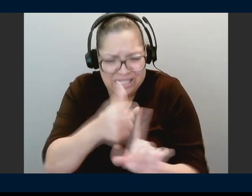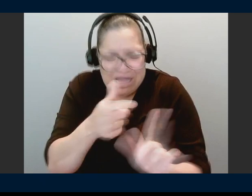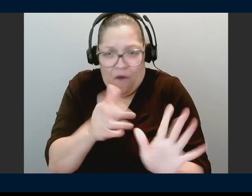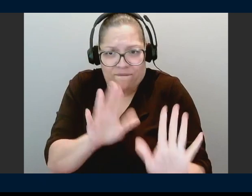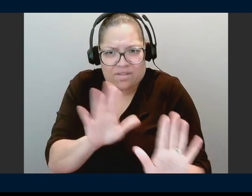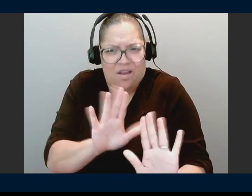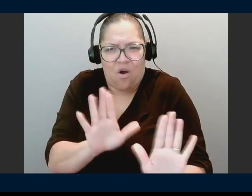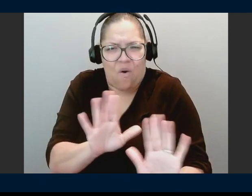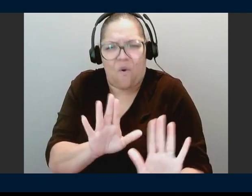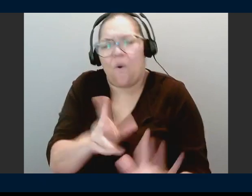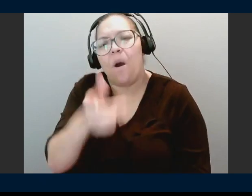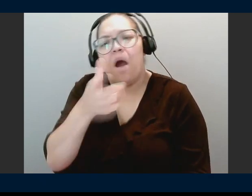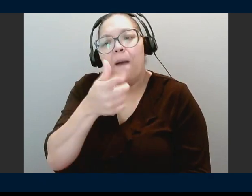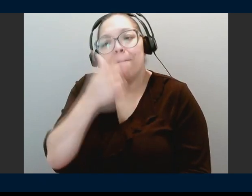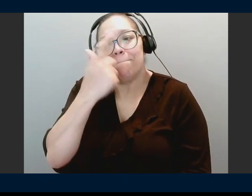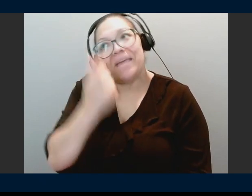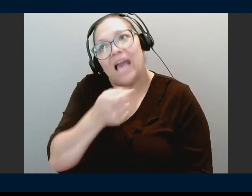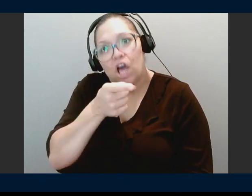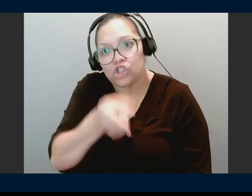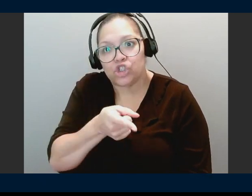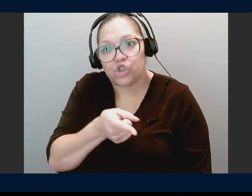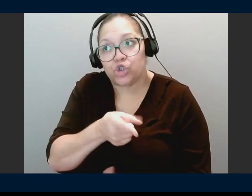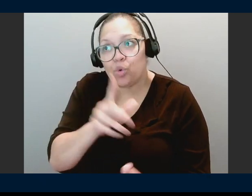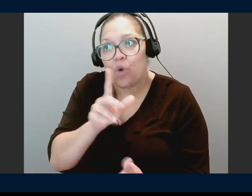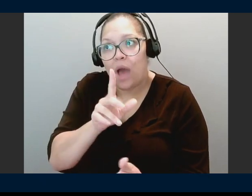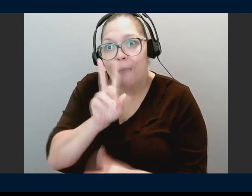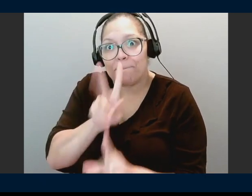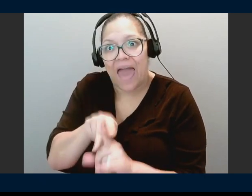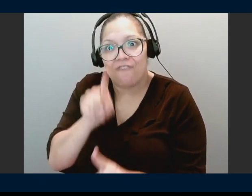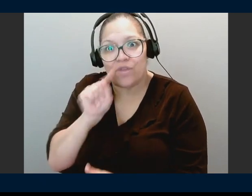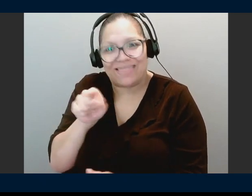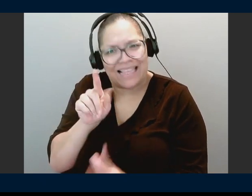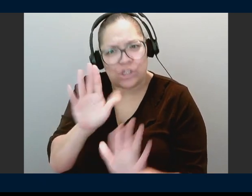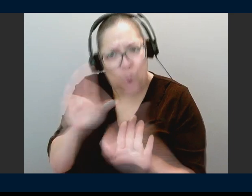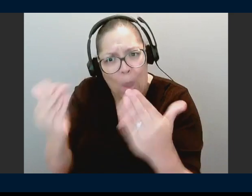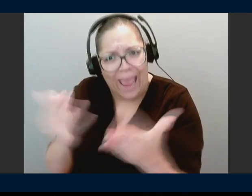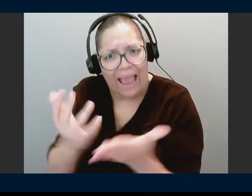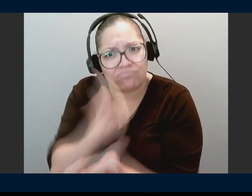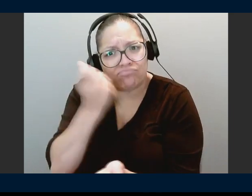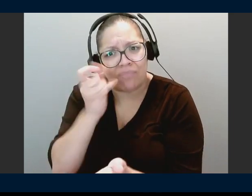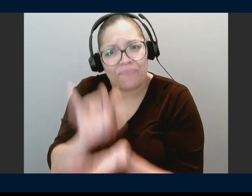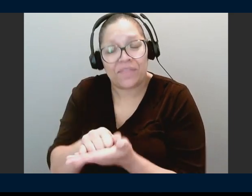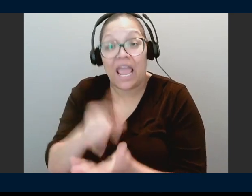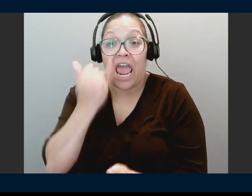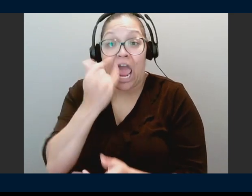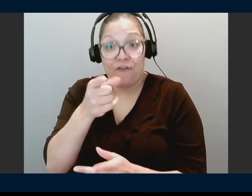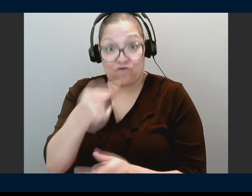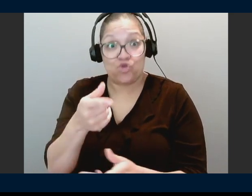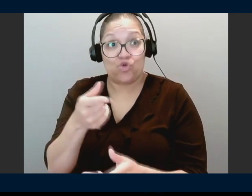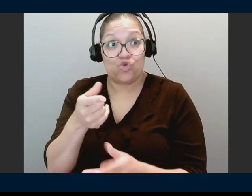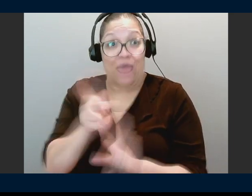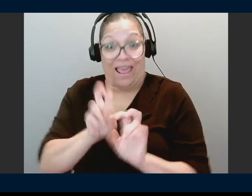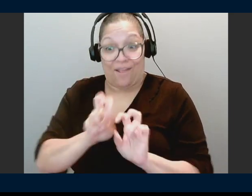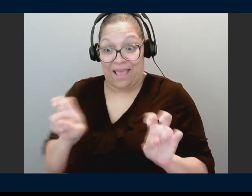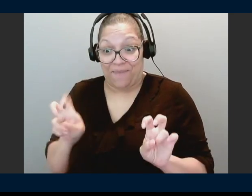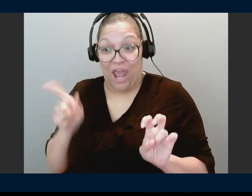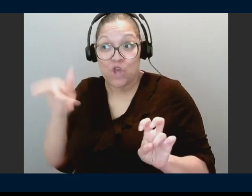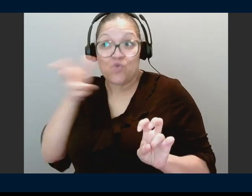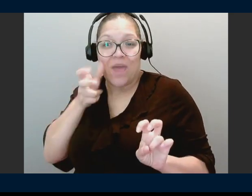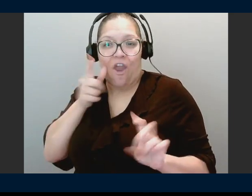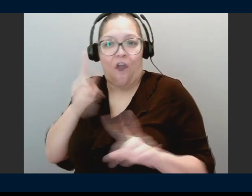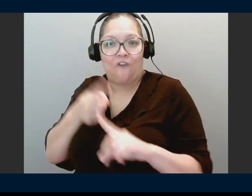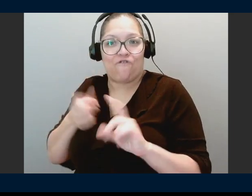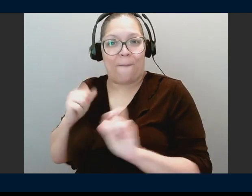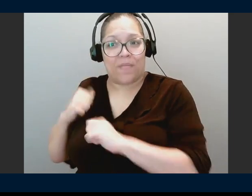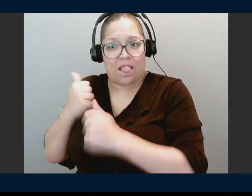I'm applying to this opportunity. If you attend one of our alumni panel discussions, you will hear that from our alumni when I ask them, did they previously